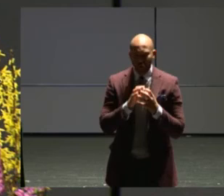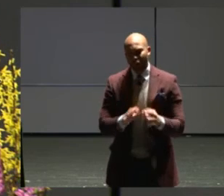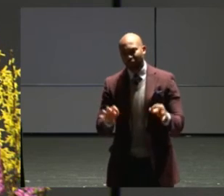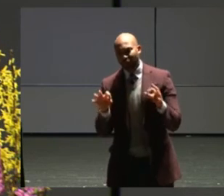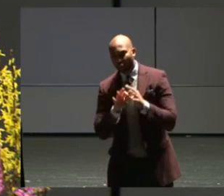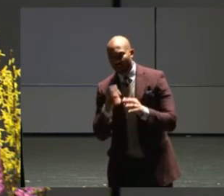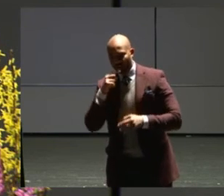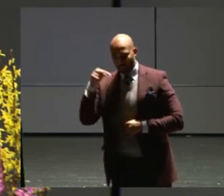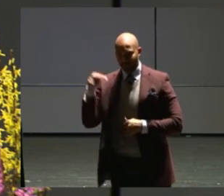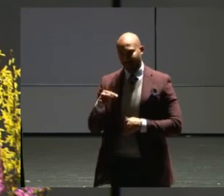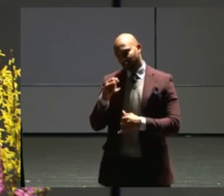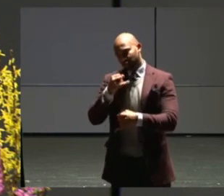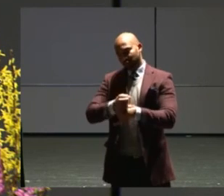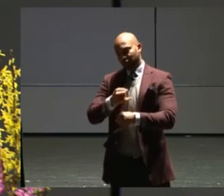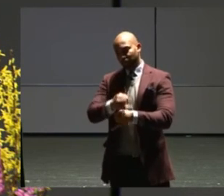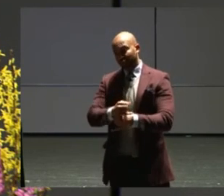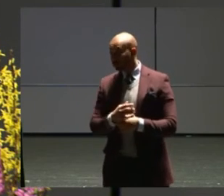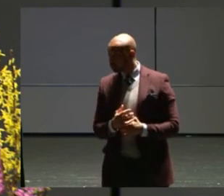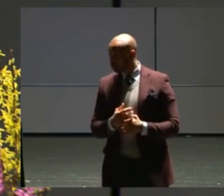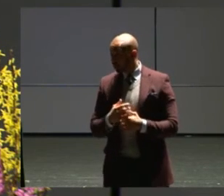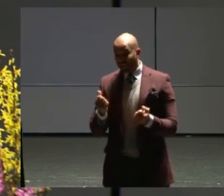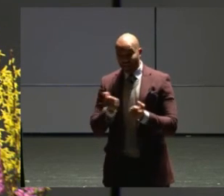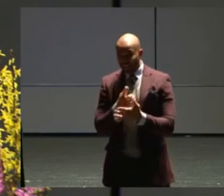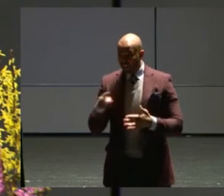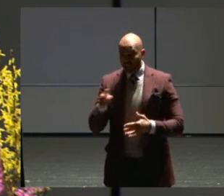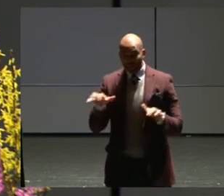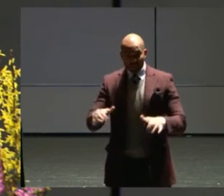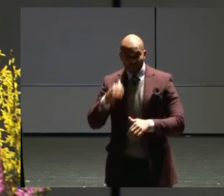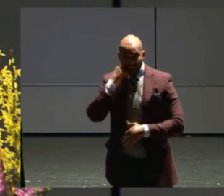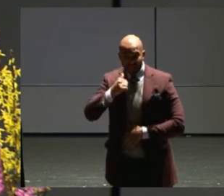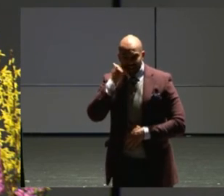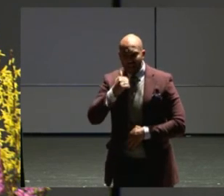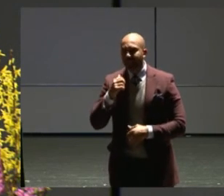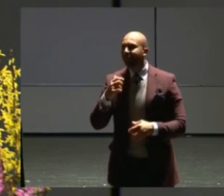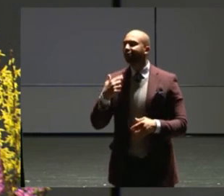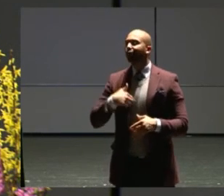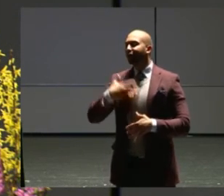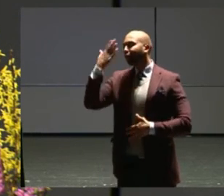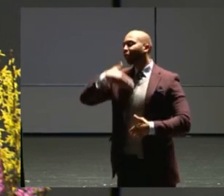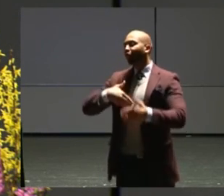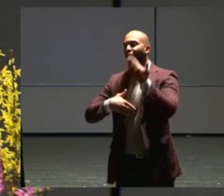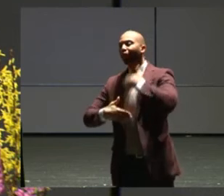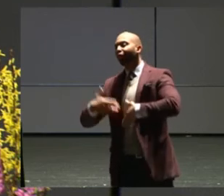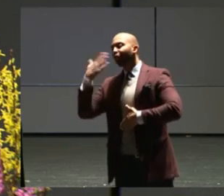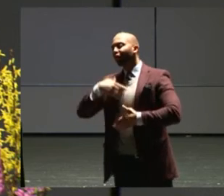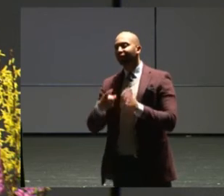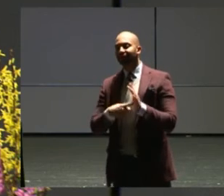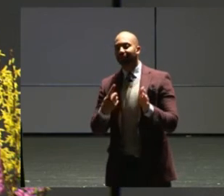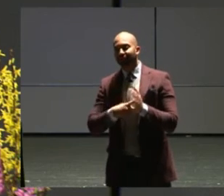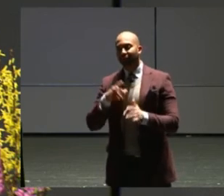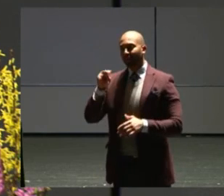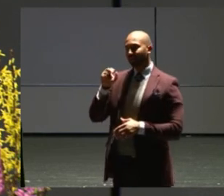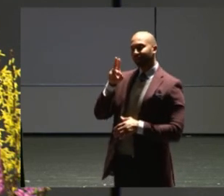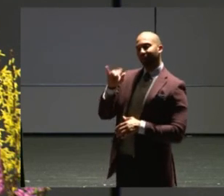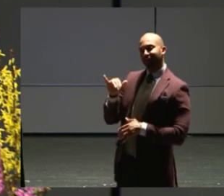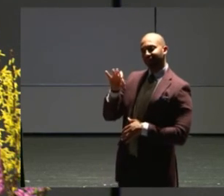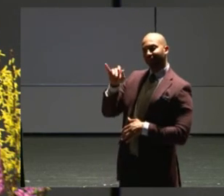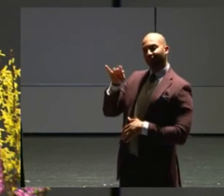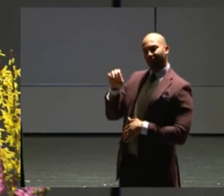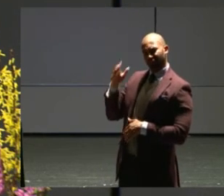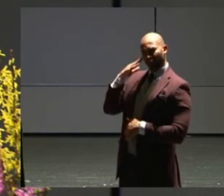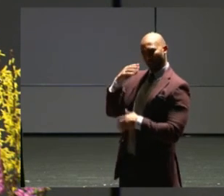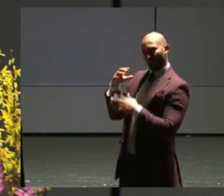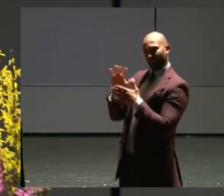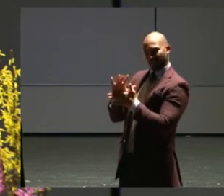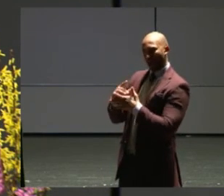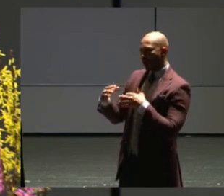this institution, the things that you do every day that we don't see necessarily, like Nancy File. I didn't realize, she says, the